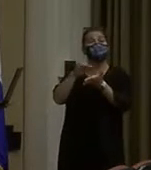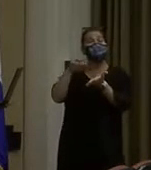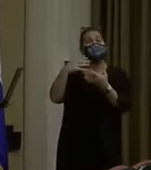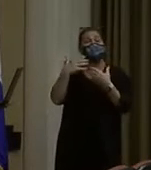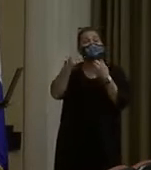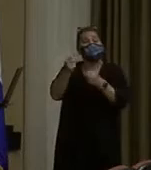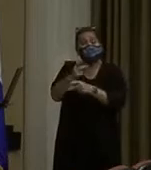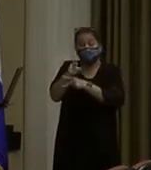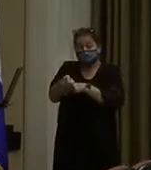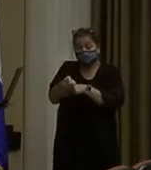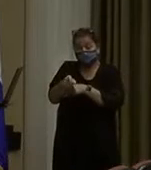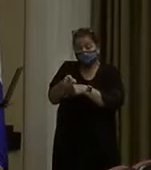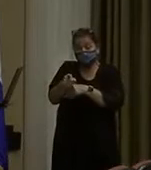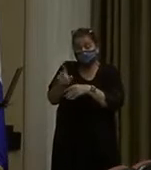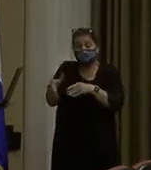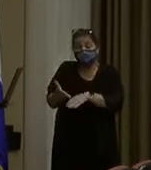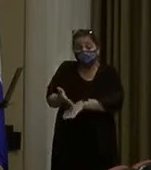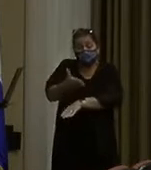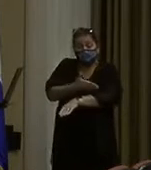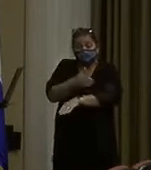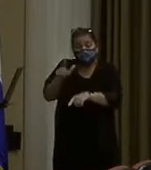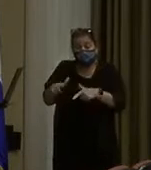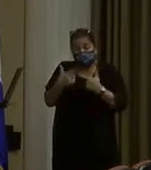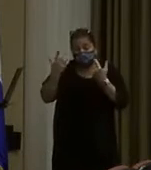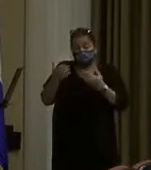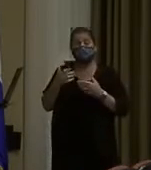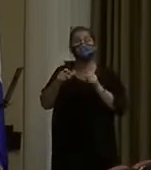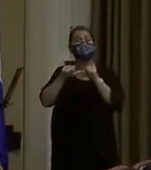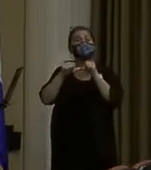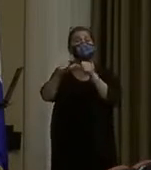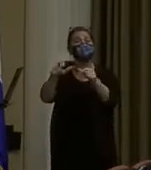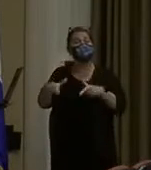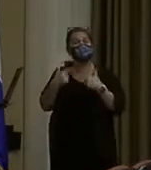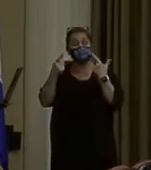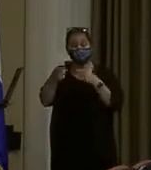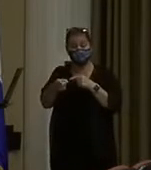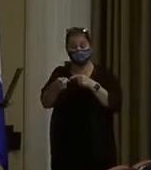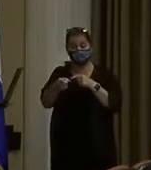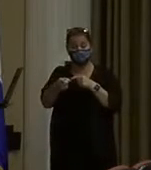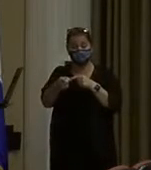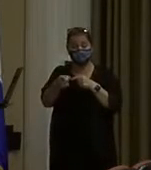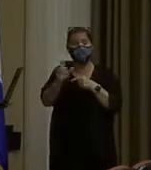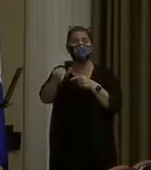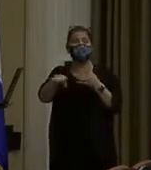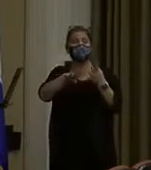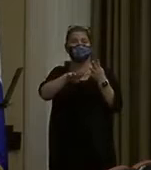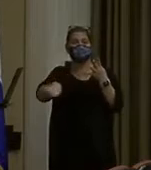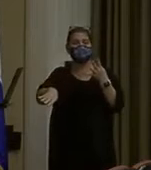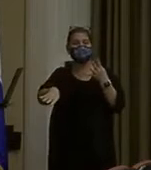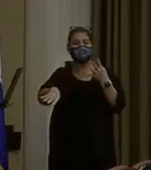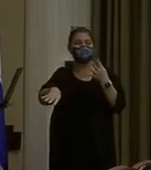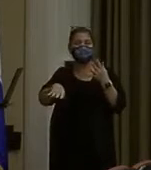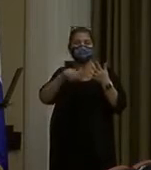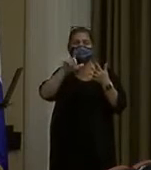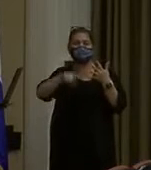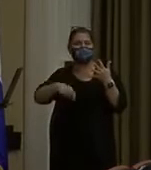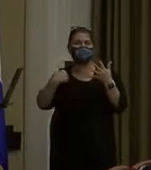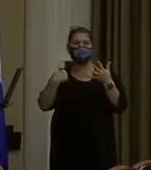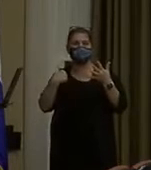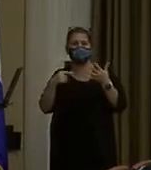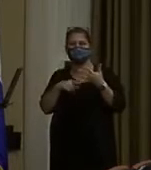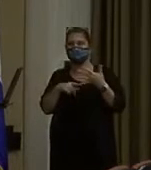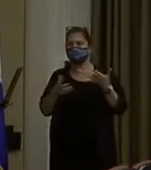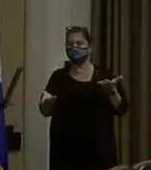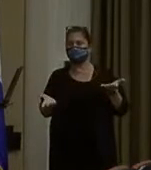would lengthen the lives and help to bolster the health of these newly freed and poor white populations.